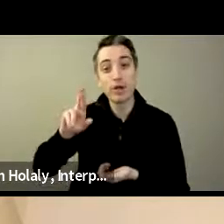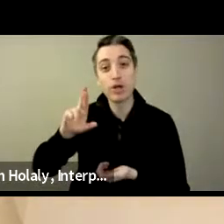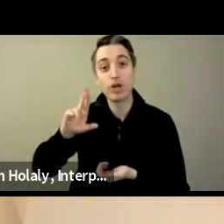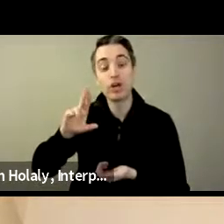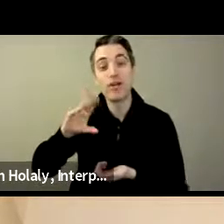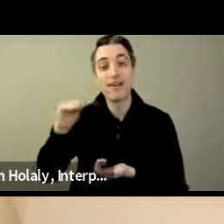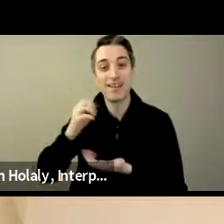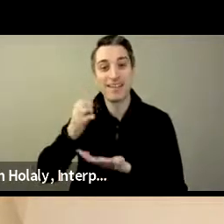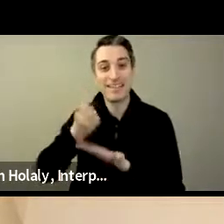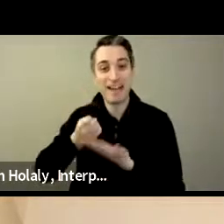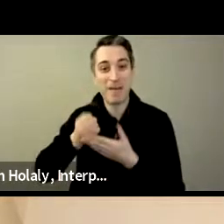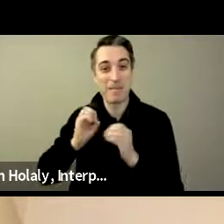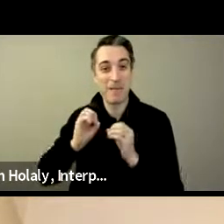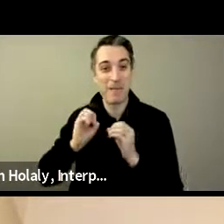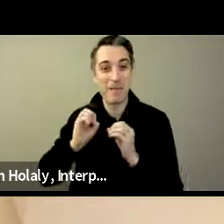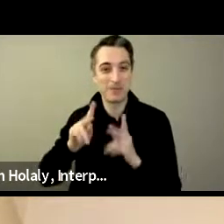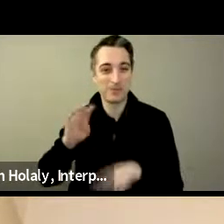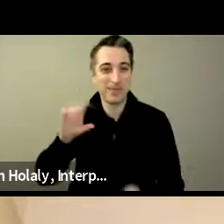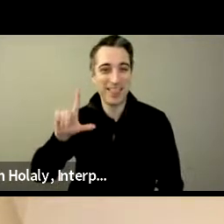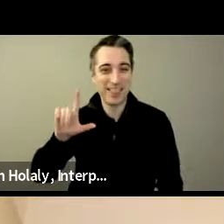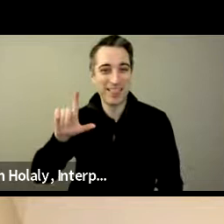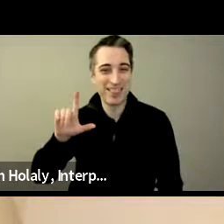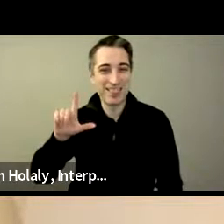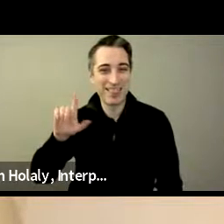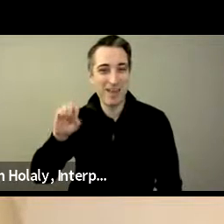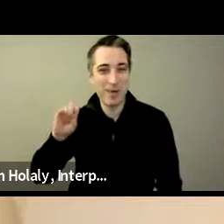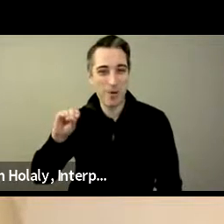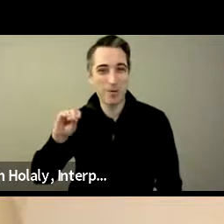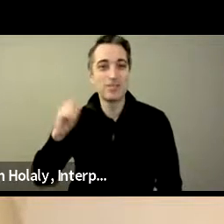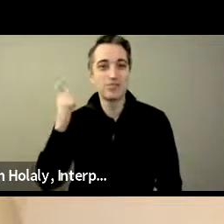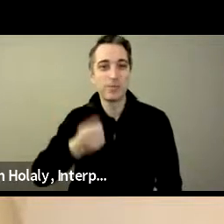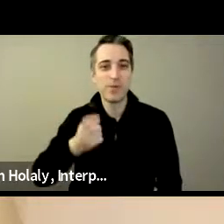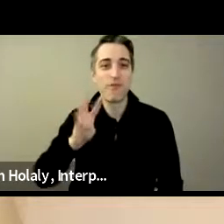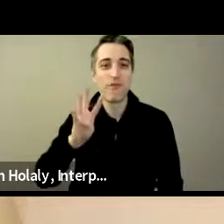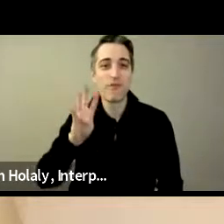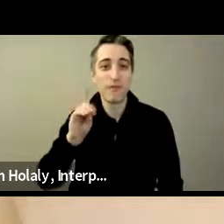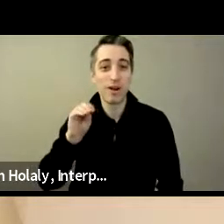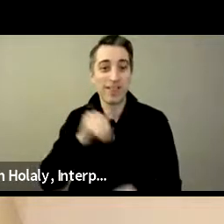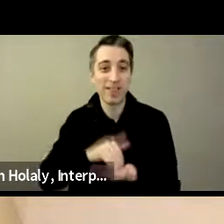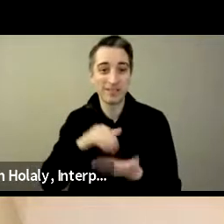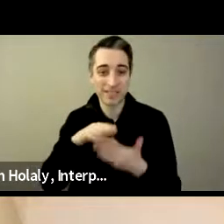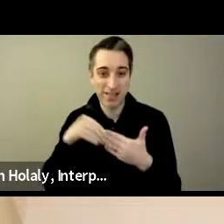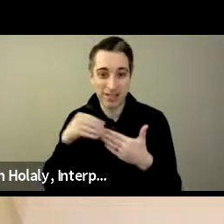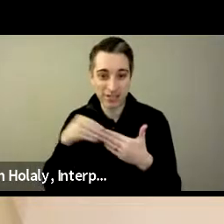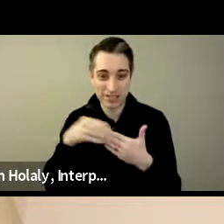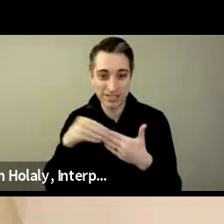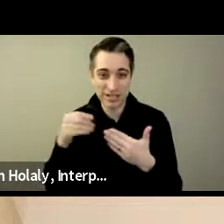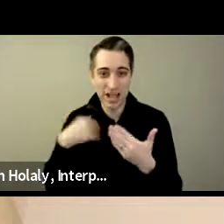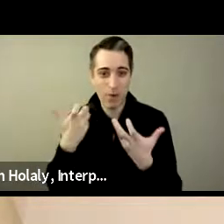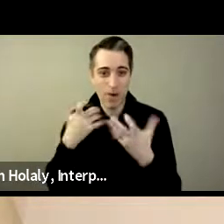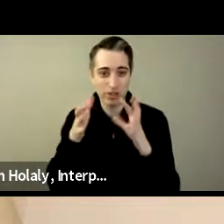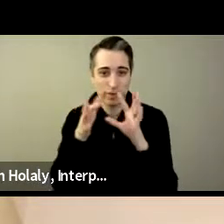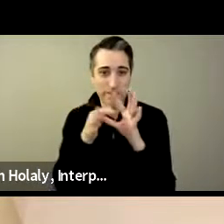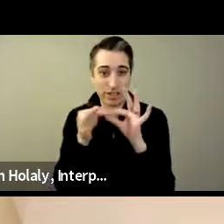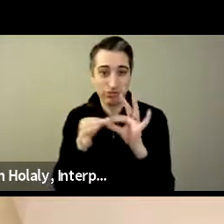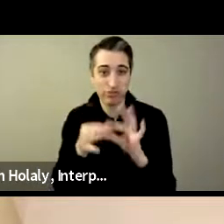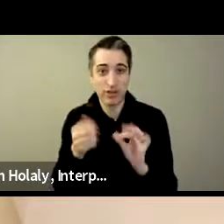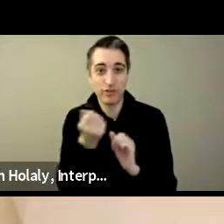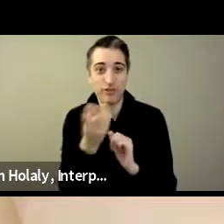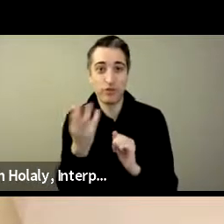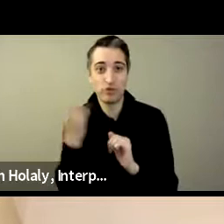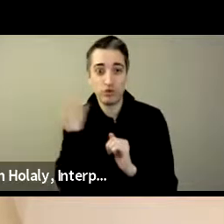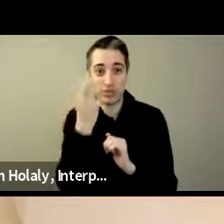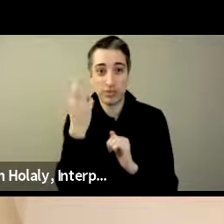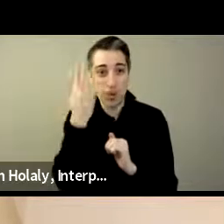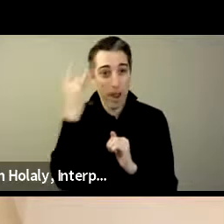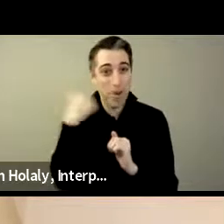Opportunity, who's contributing $40,000. I'm going to mention a few reasons of why we